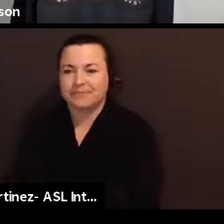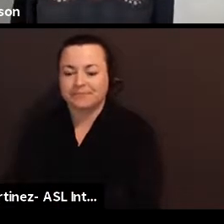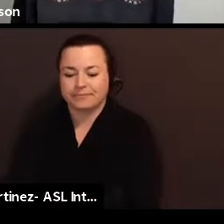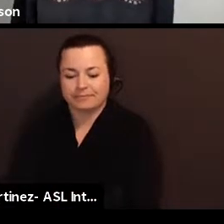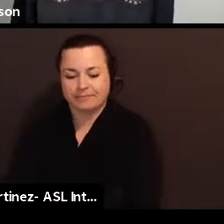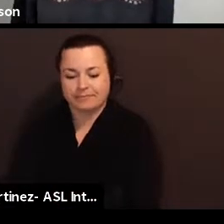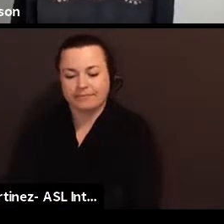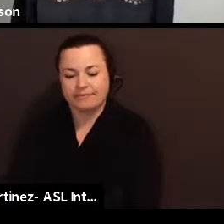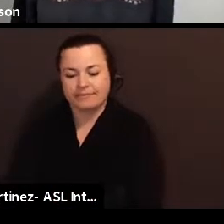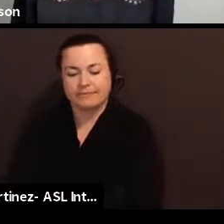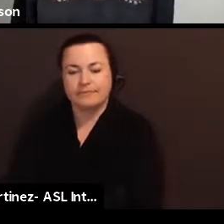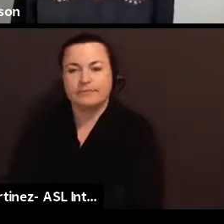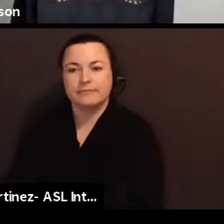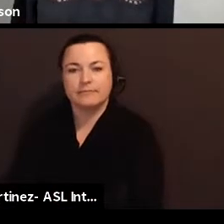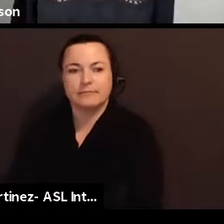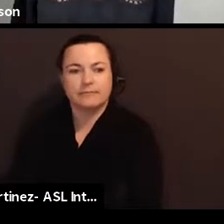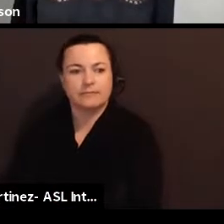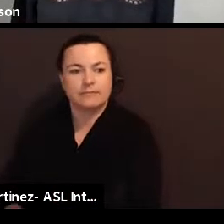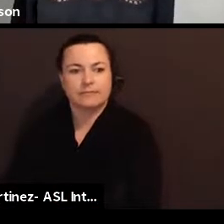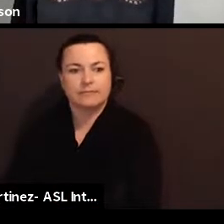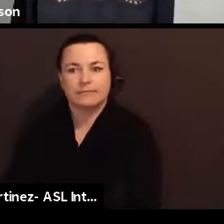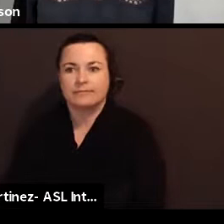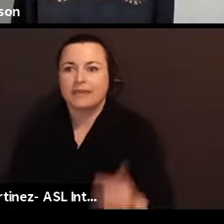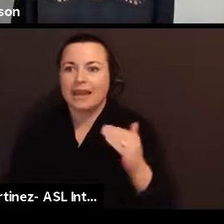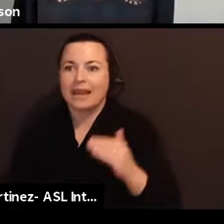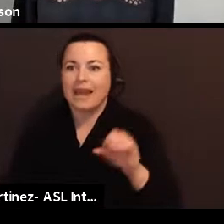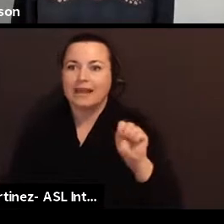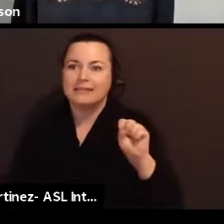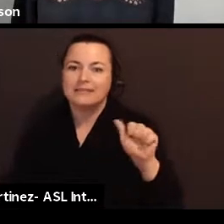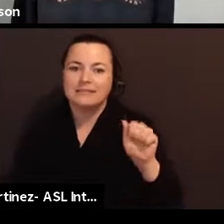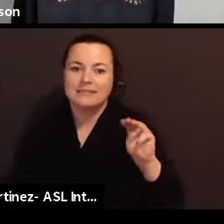Next, we will have Samir Rao.